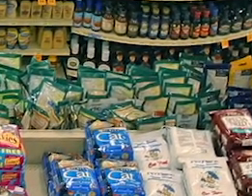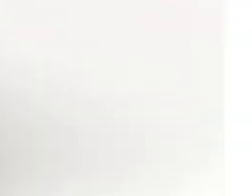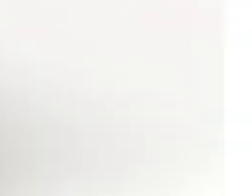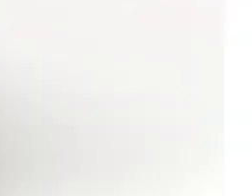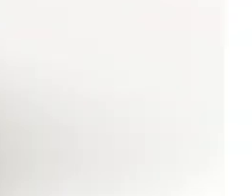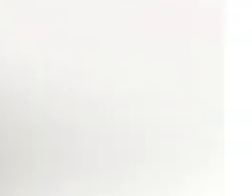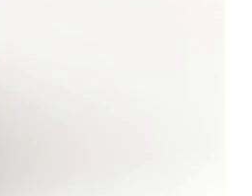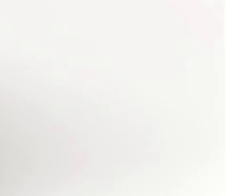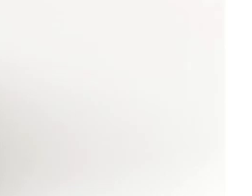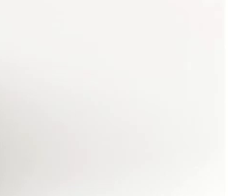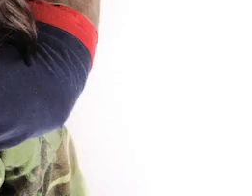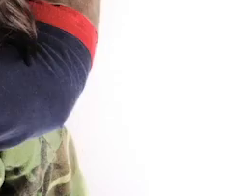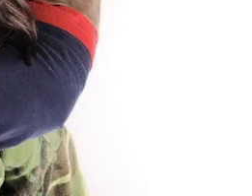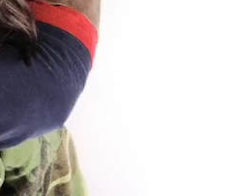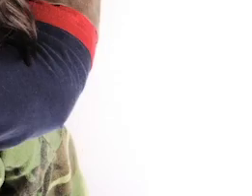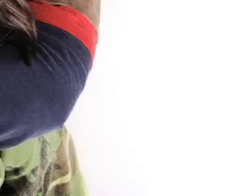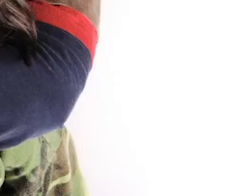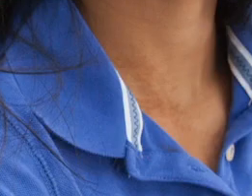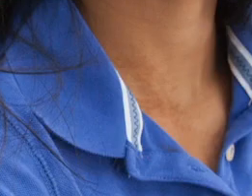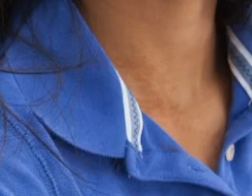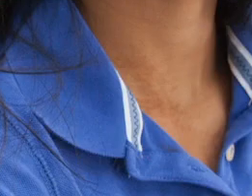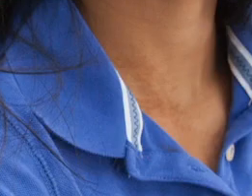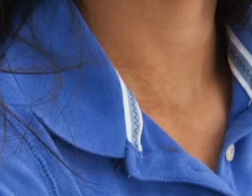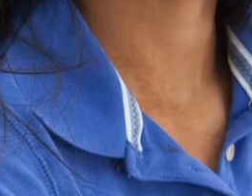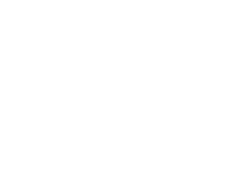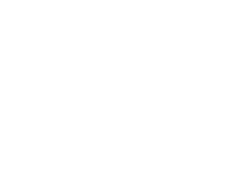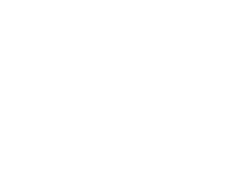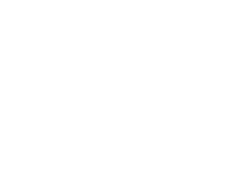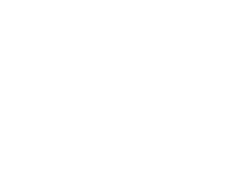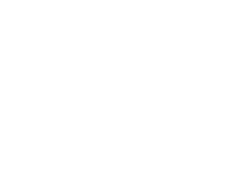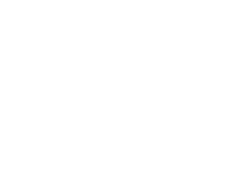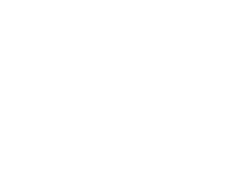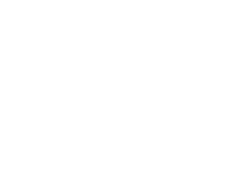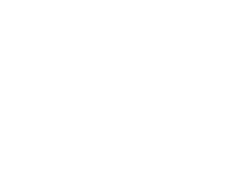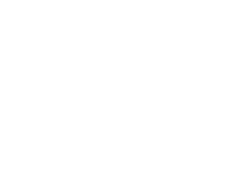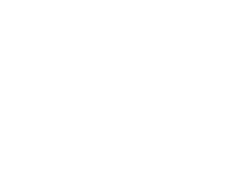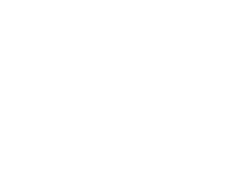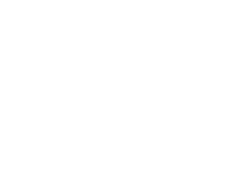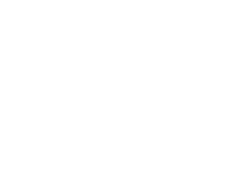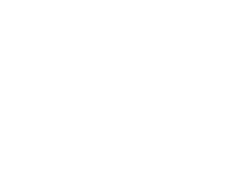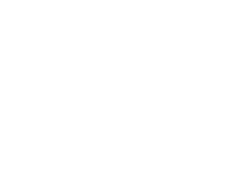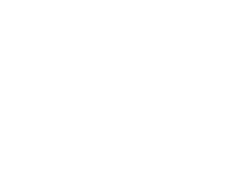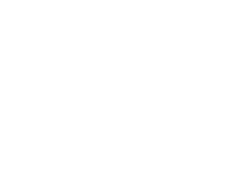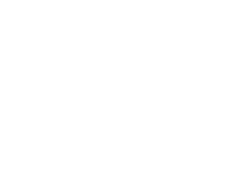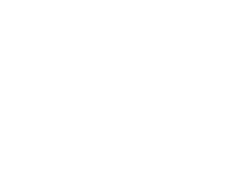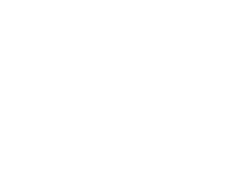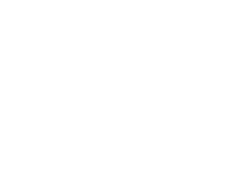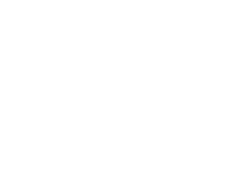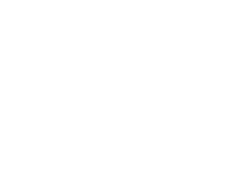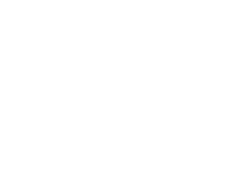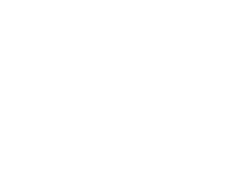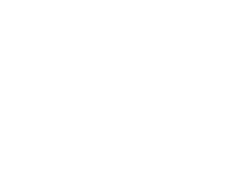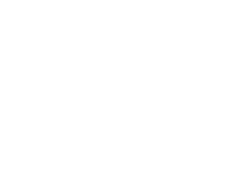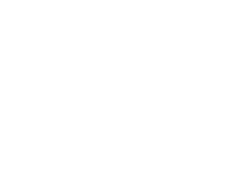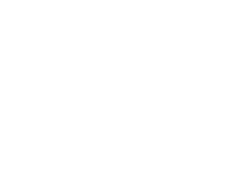good. These foods are heavily marketed towards children and teenagers. These highly engineered junk foods cause powerful stimulation of